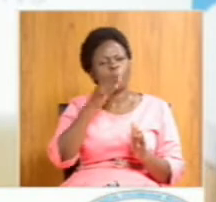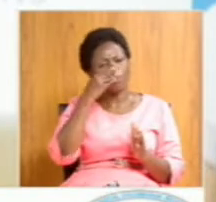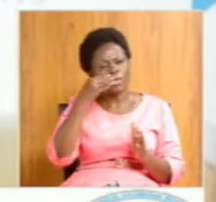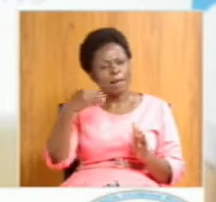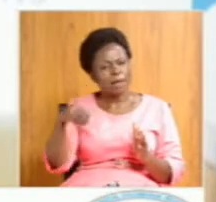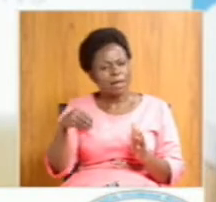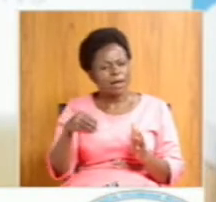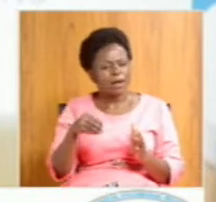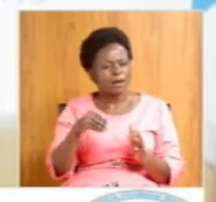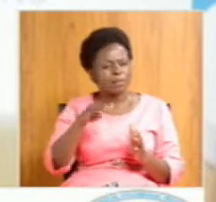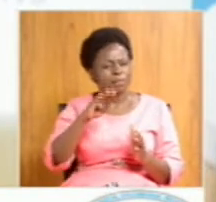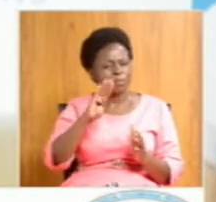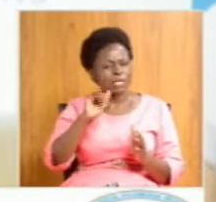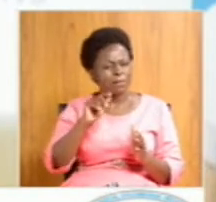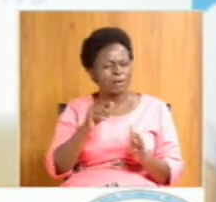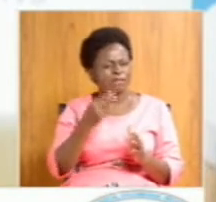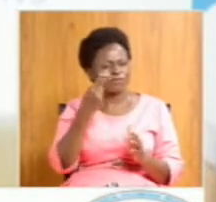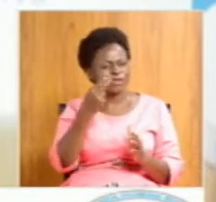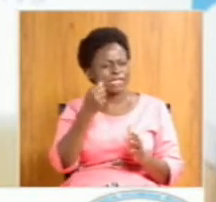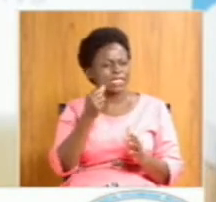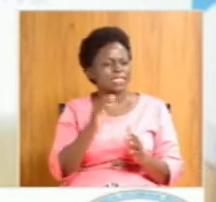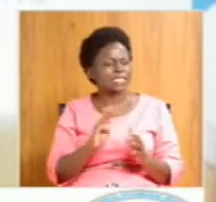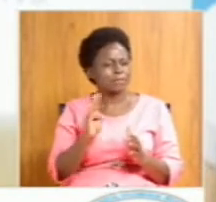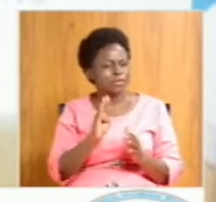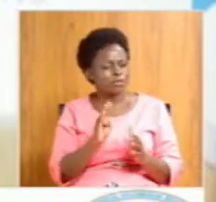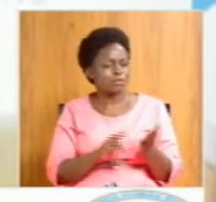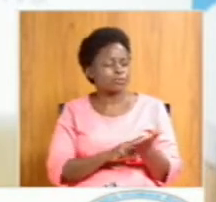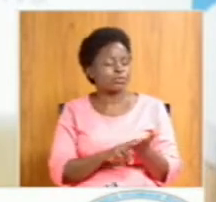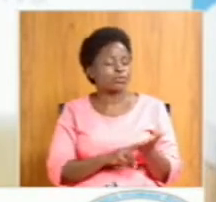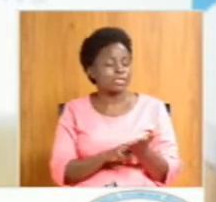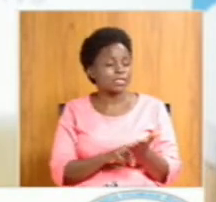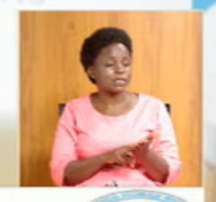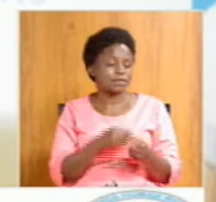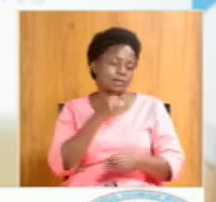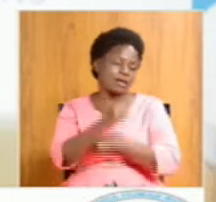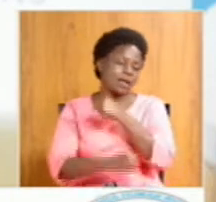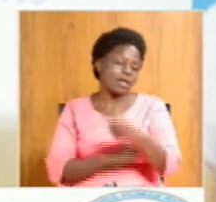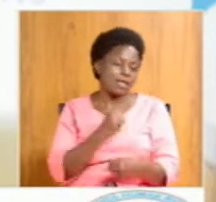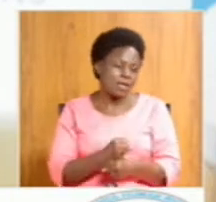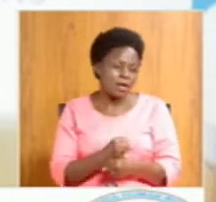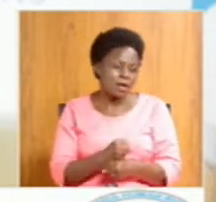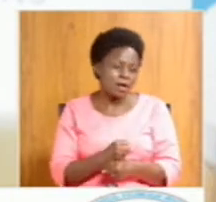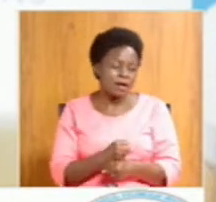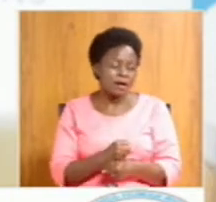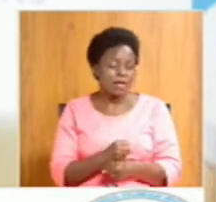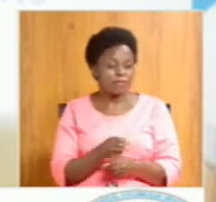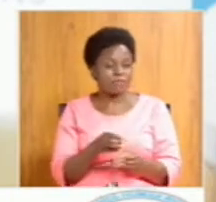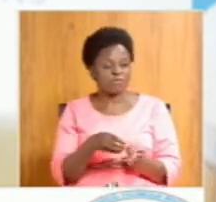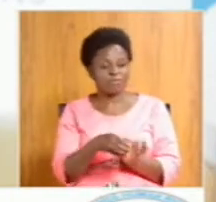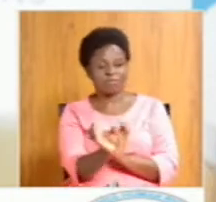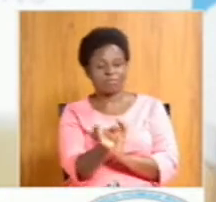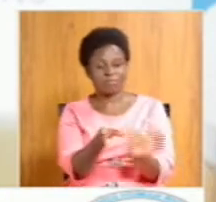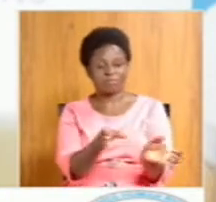we have 26 billions that we use a year. If you distribute